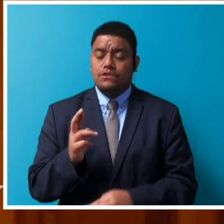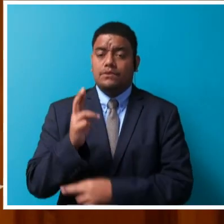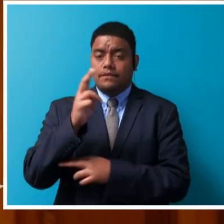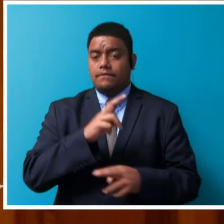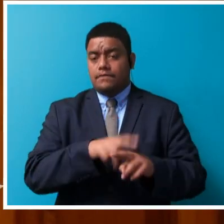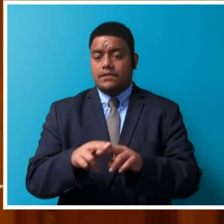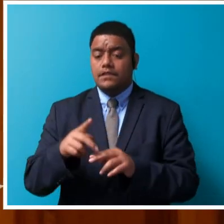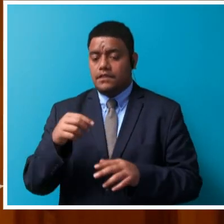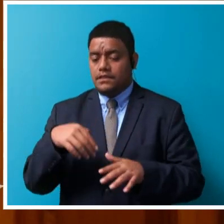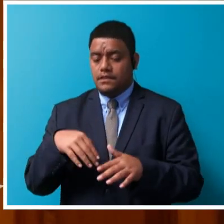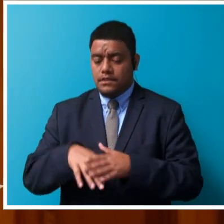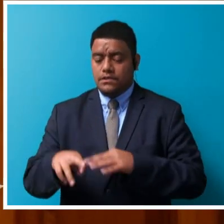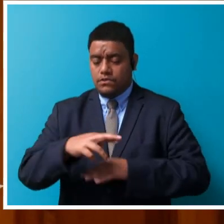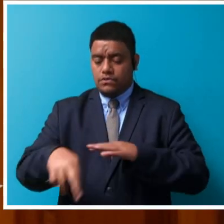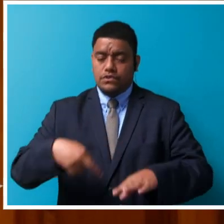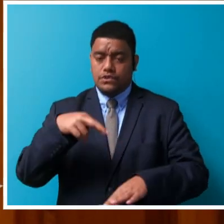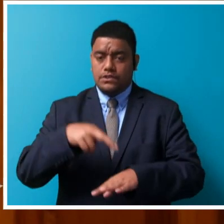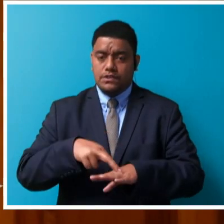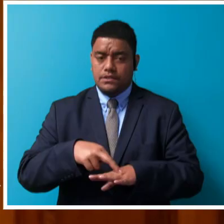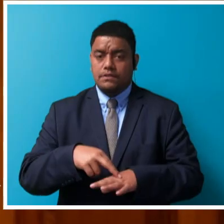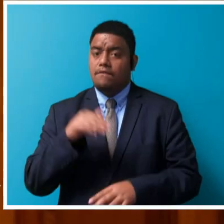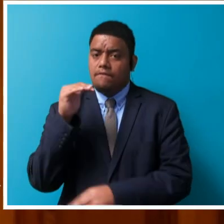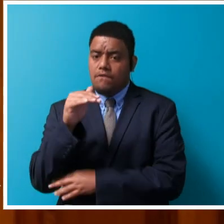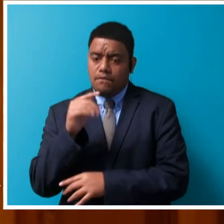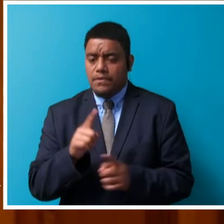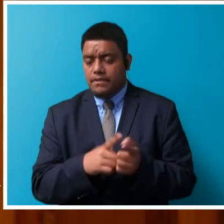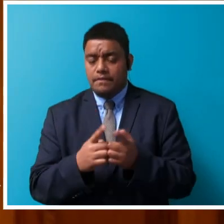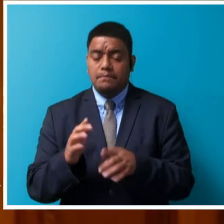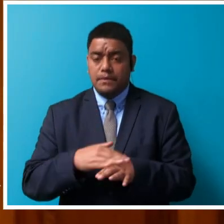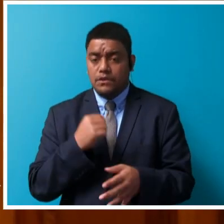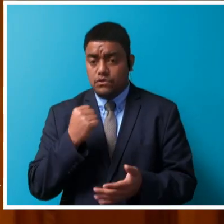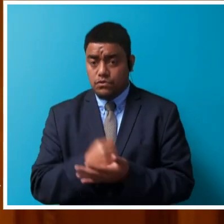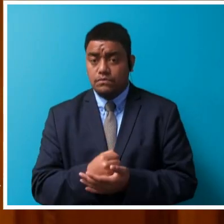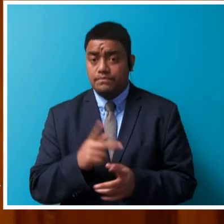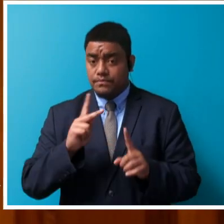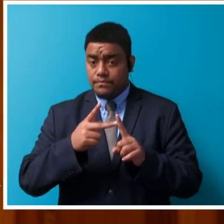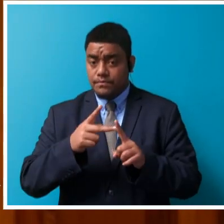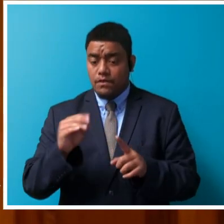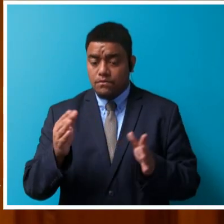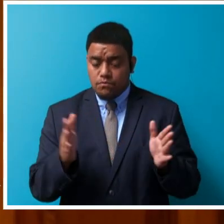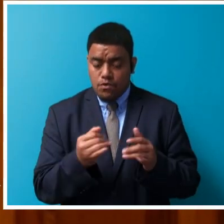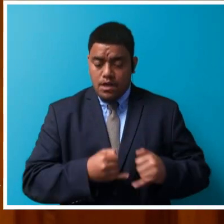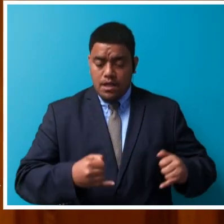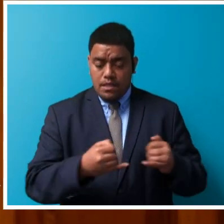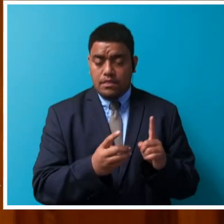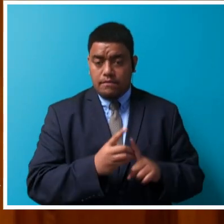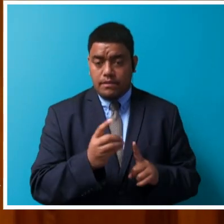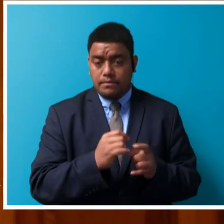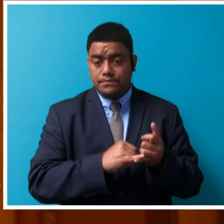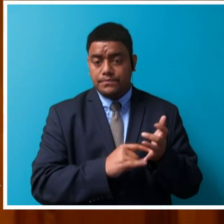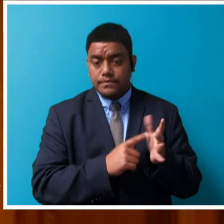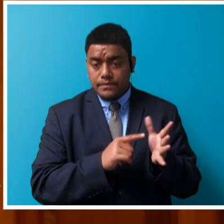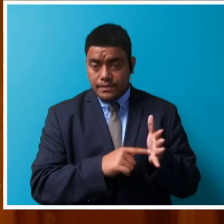Fiji in regional and multilateral forums, ensuring that the priorities of small island developing states